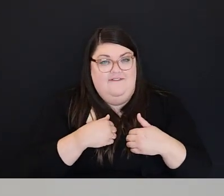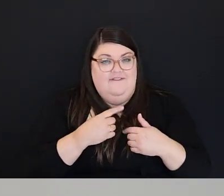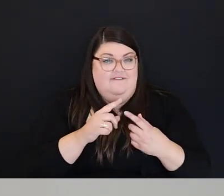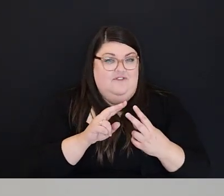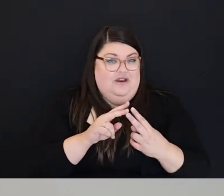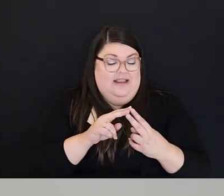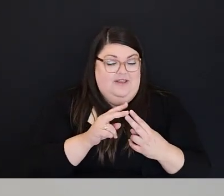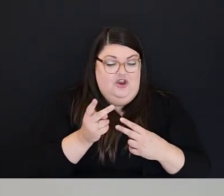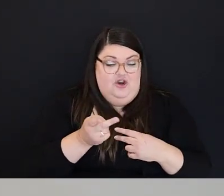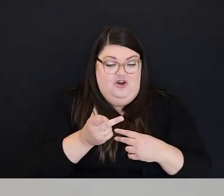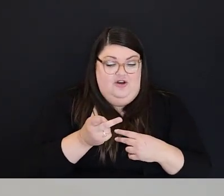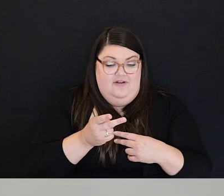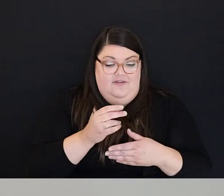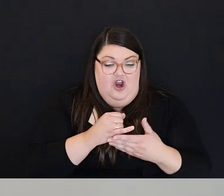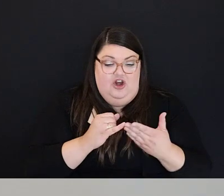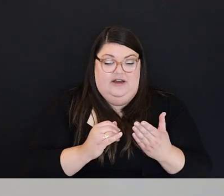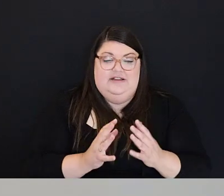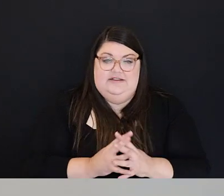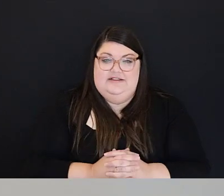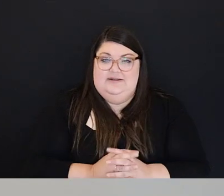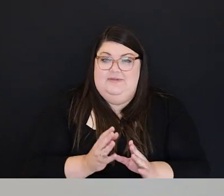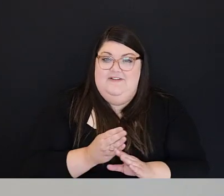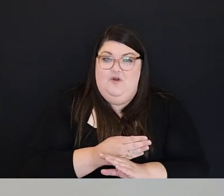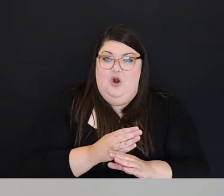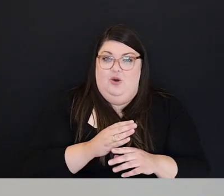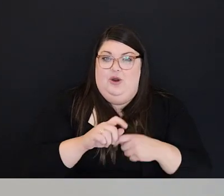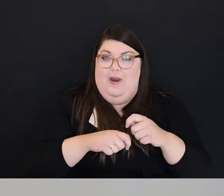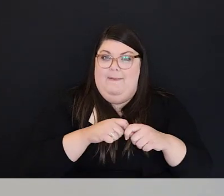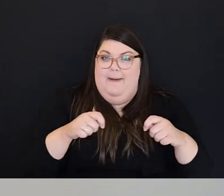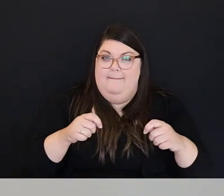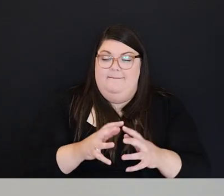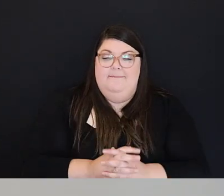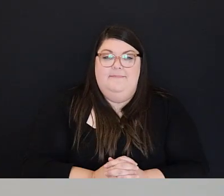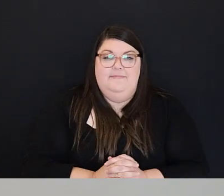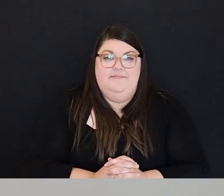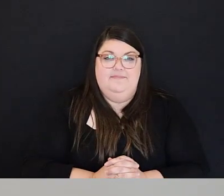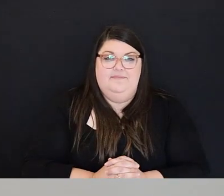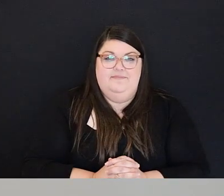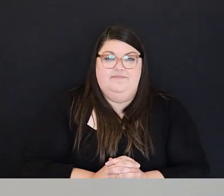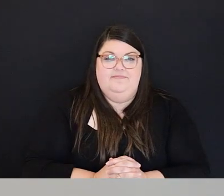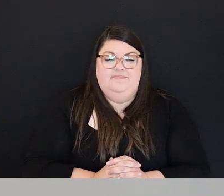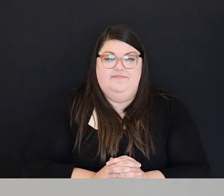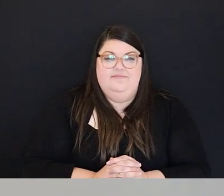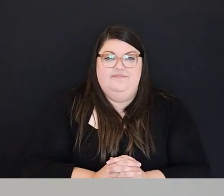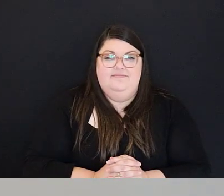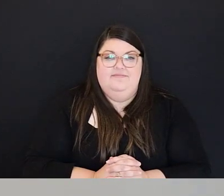either artist, before we wrap up.